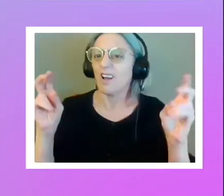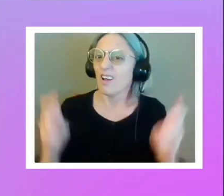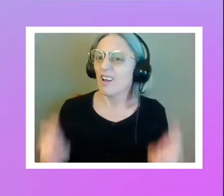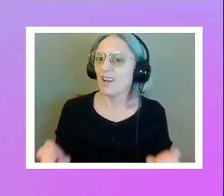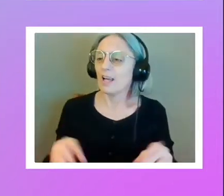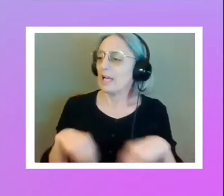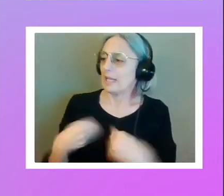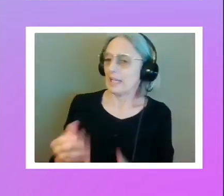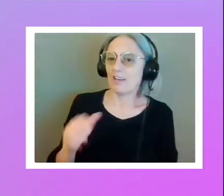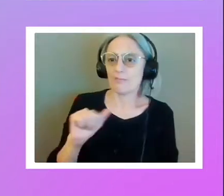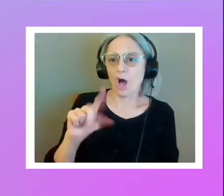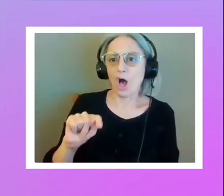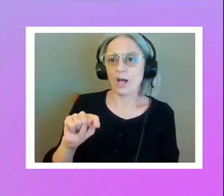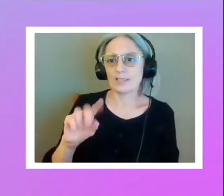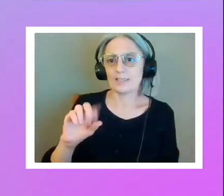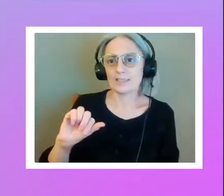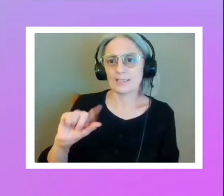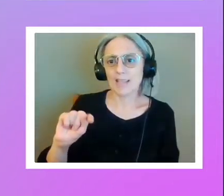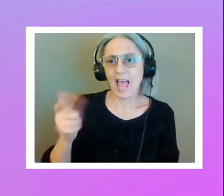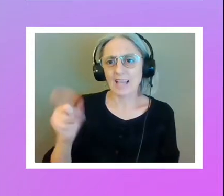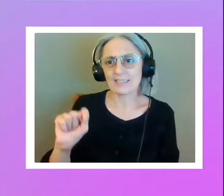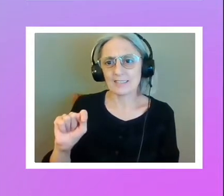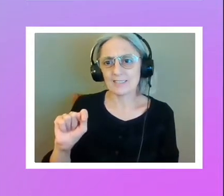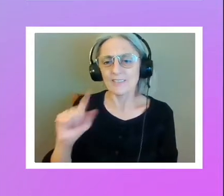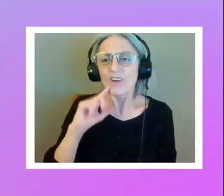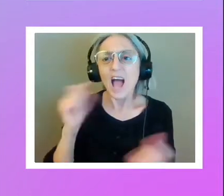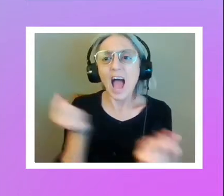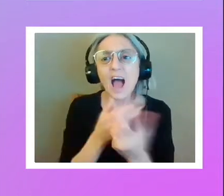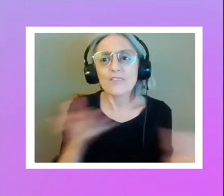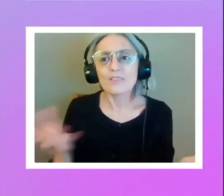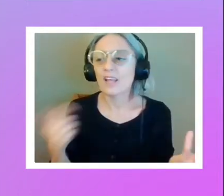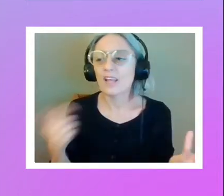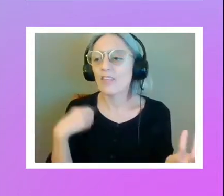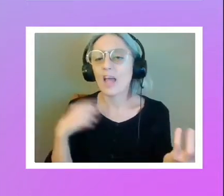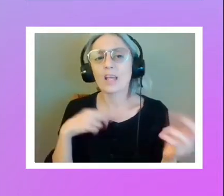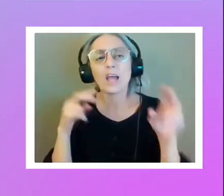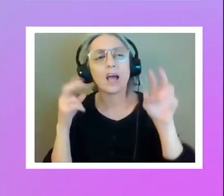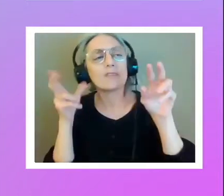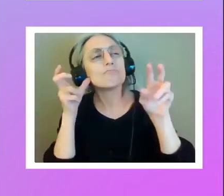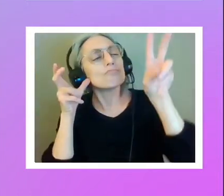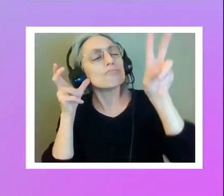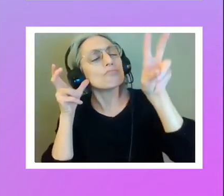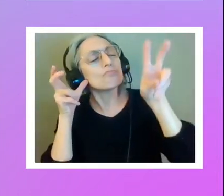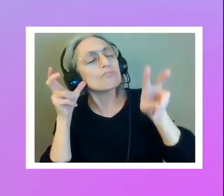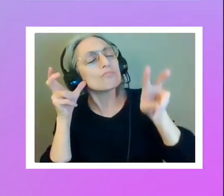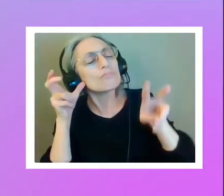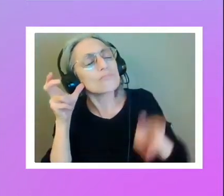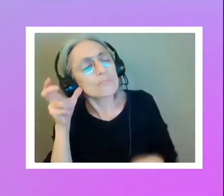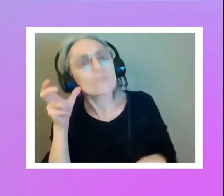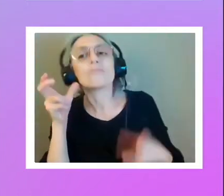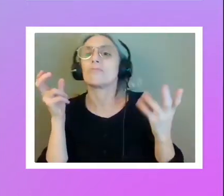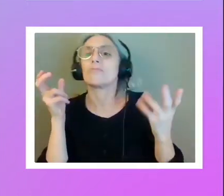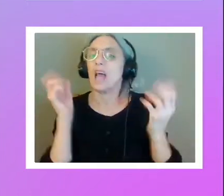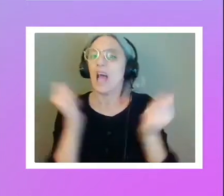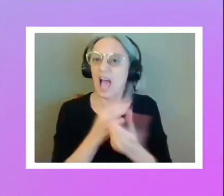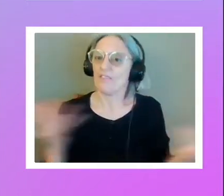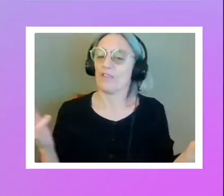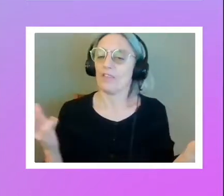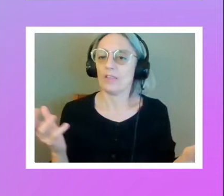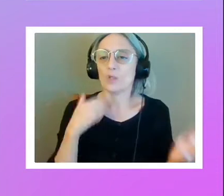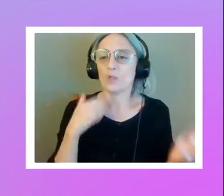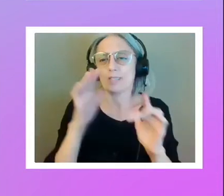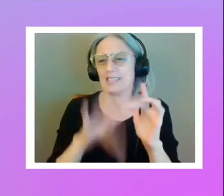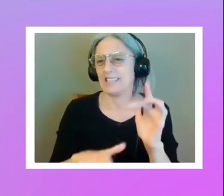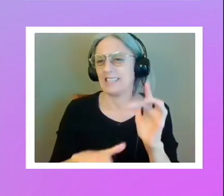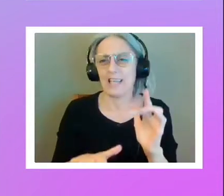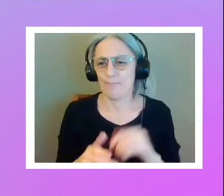them their alt tags on everything. Don't skip the alt tags. And I know people really, they don't